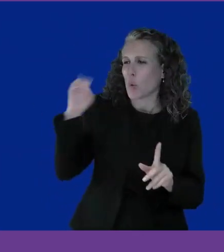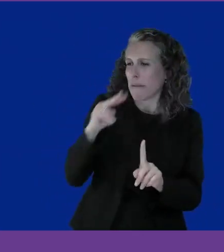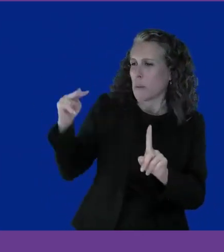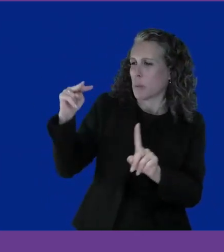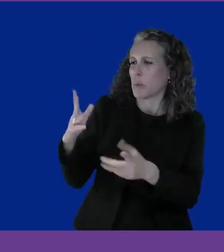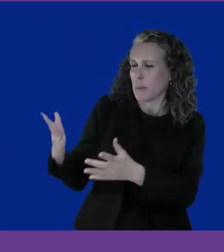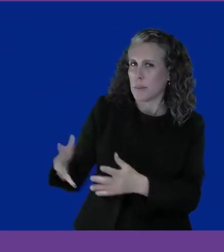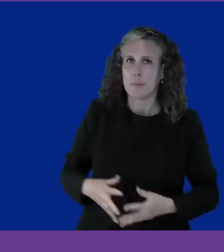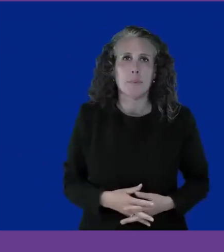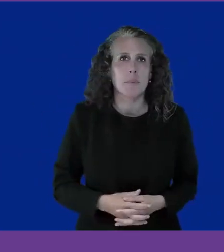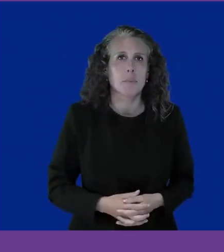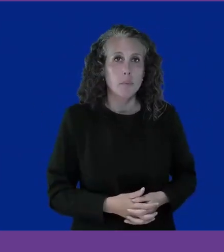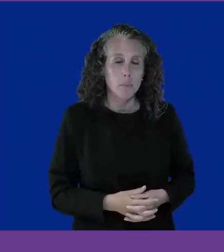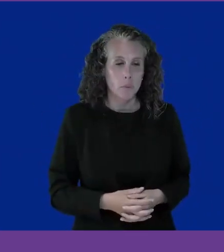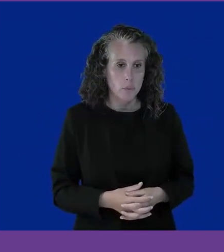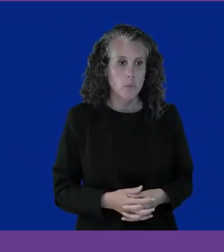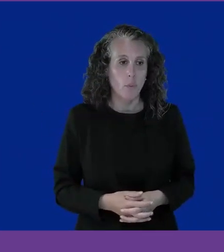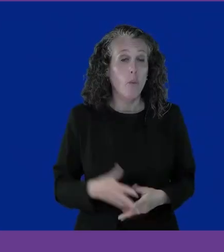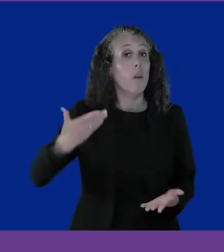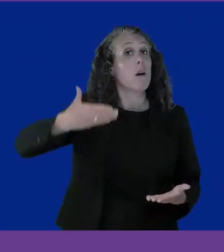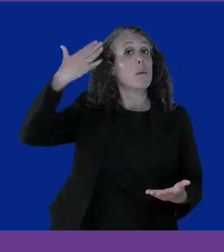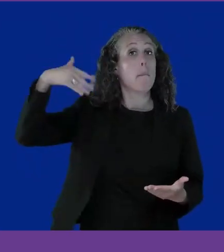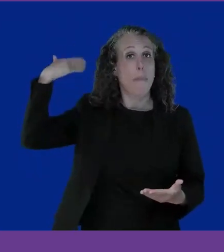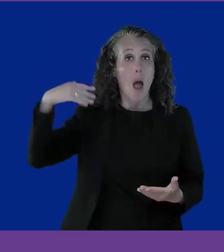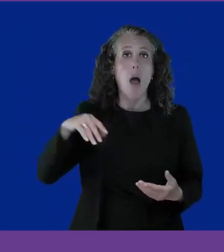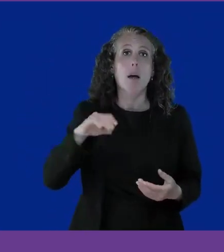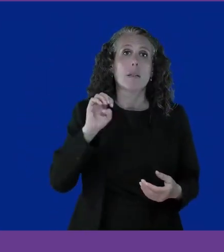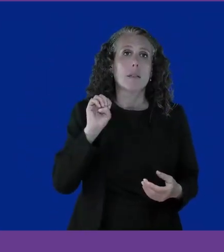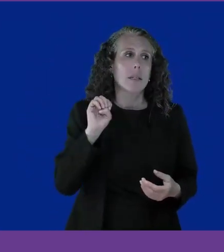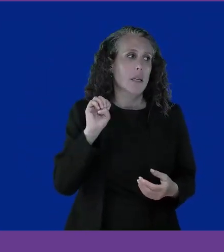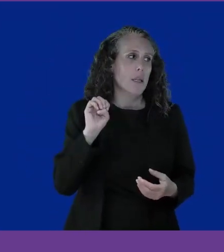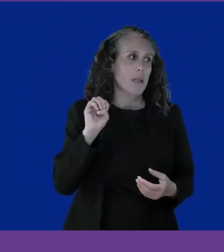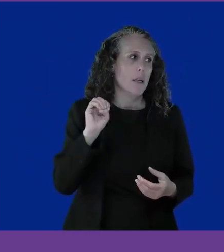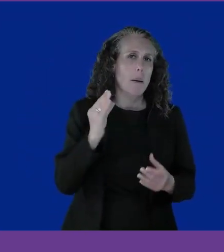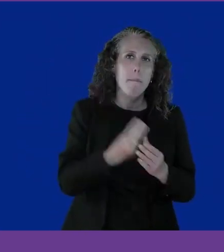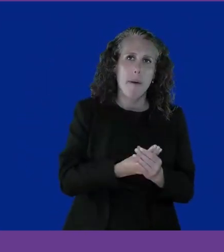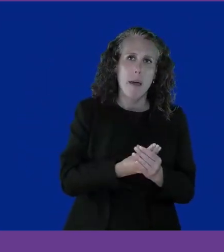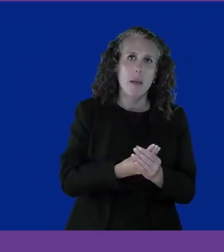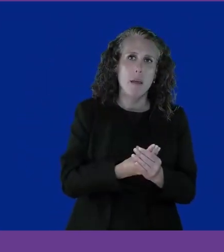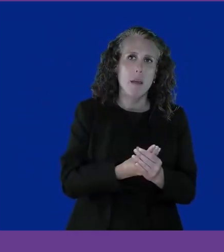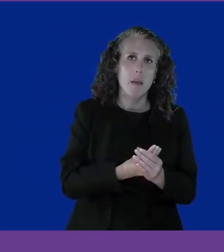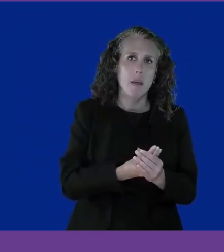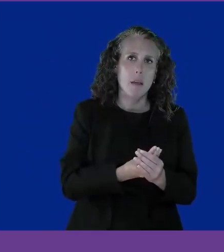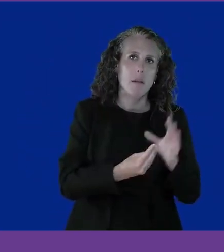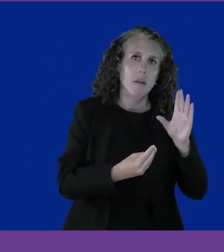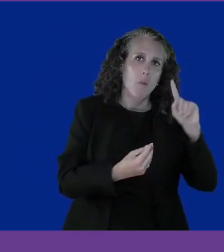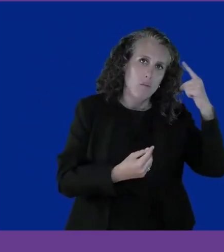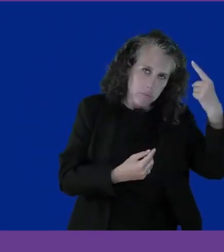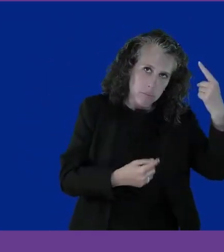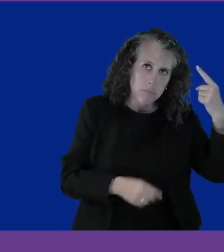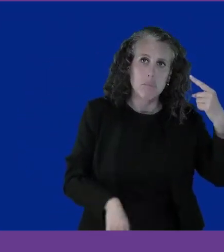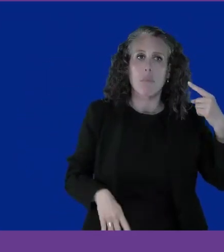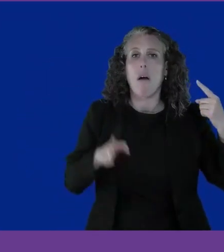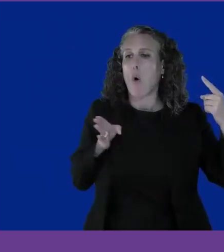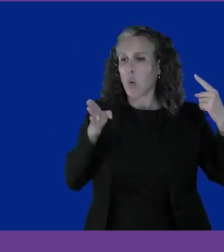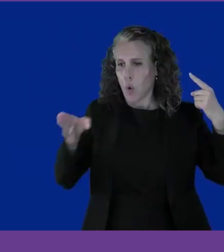In the past, it was always like e-banking is once and like banking at the bank is the second. But now